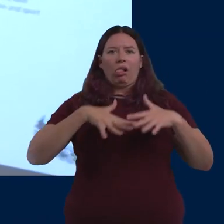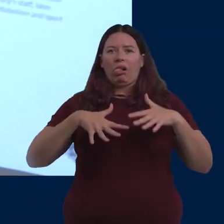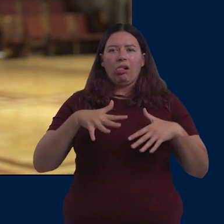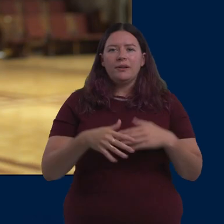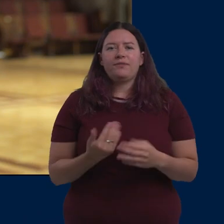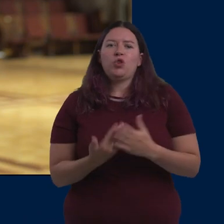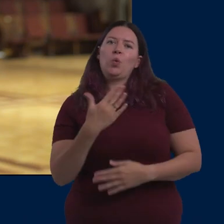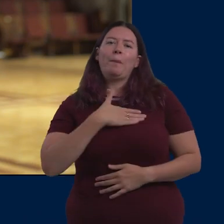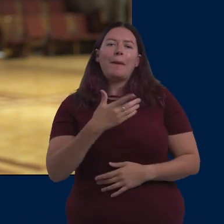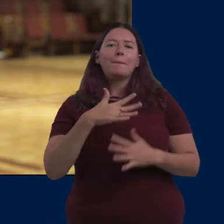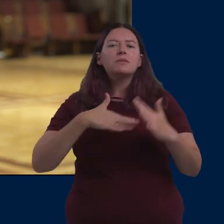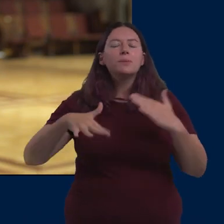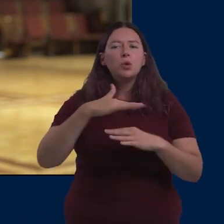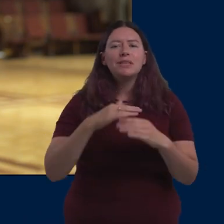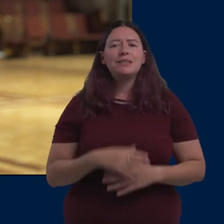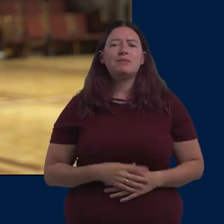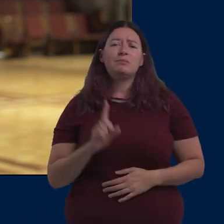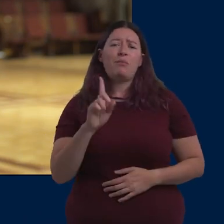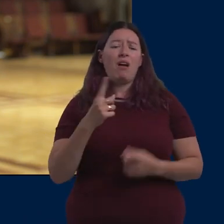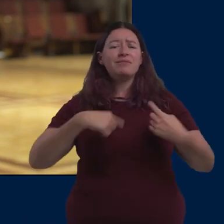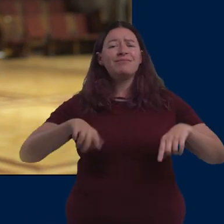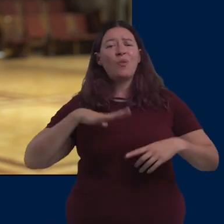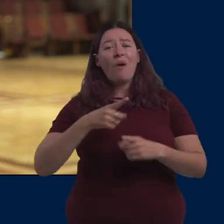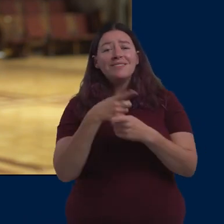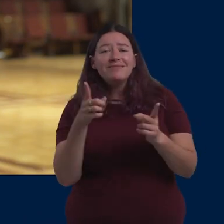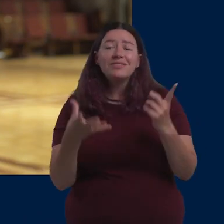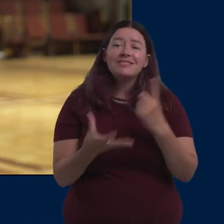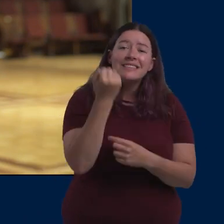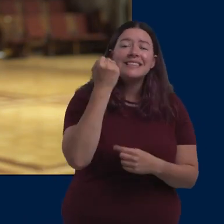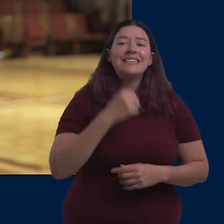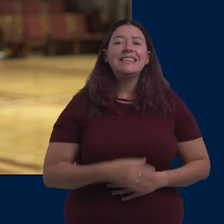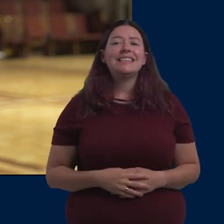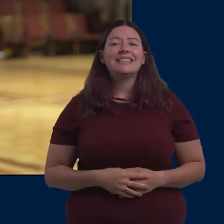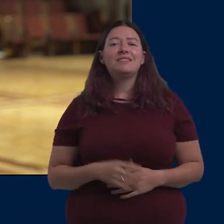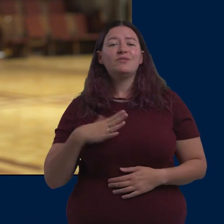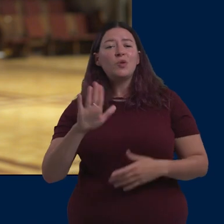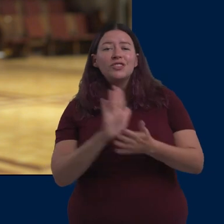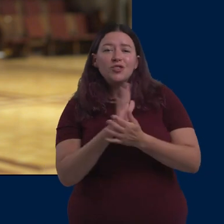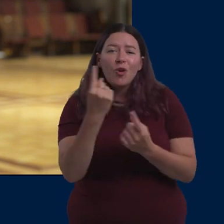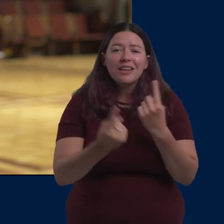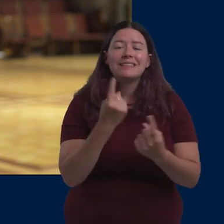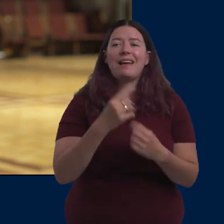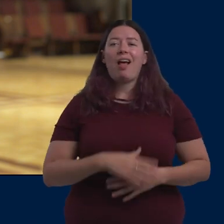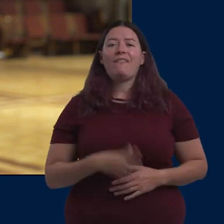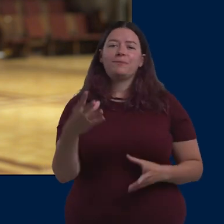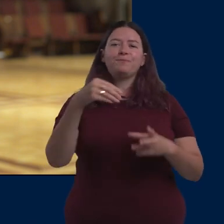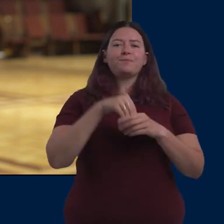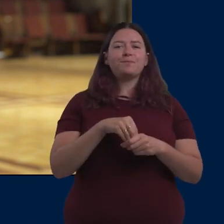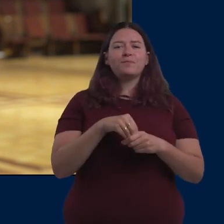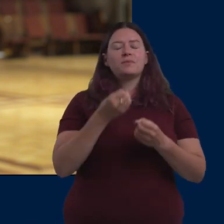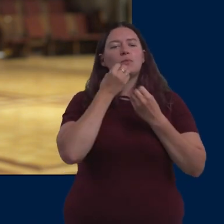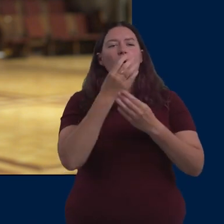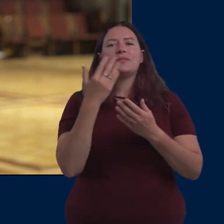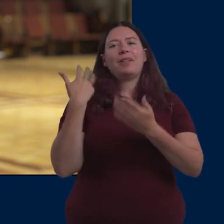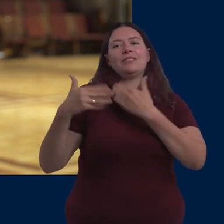community. Everybody here wants you to succeed, wants you to enjoy yourselves, wants you to feel part of the wonderful historic institution